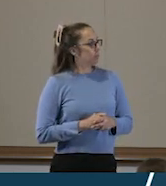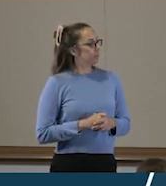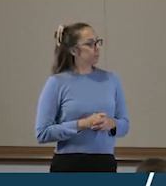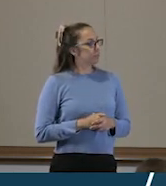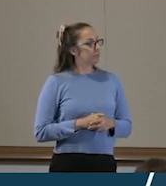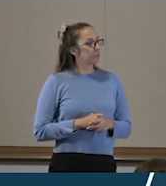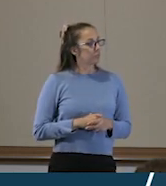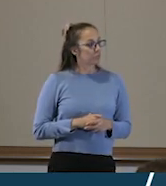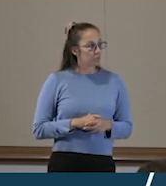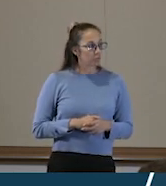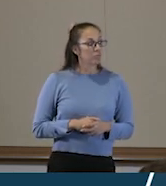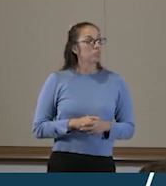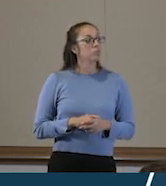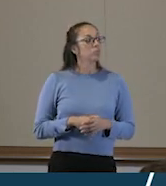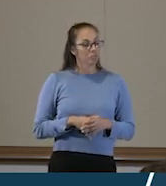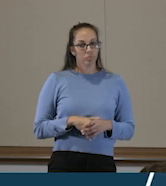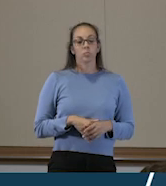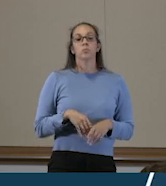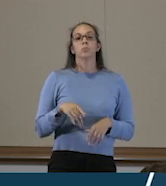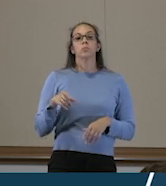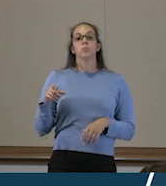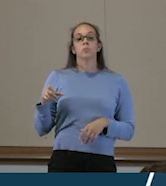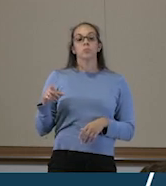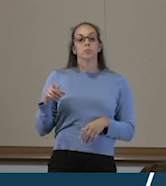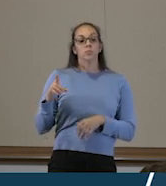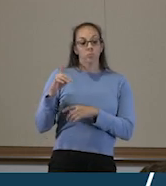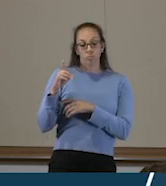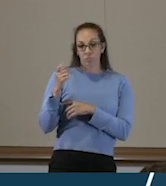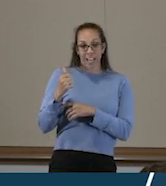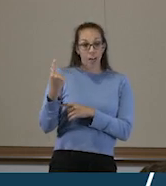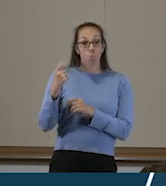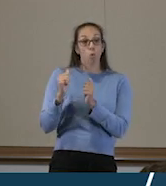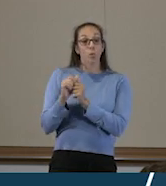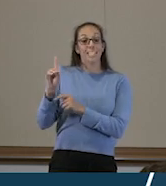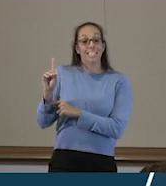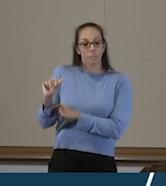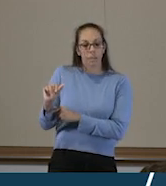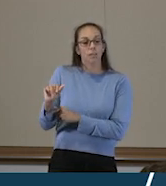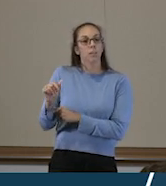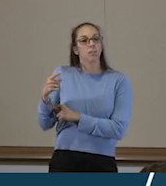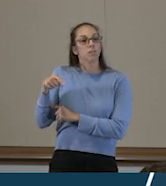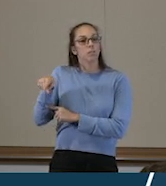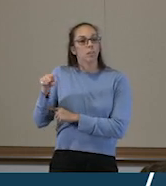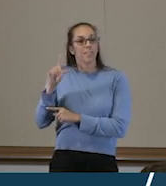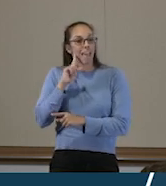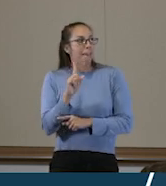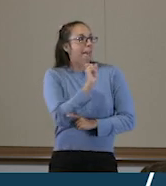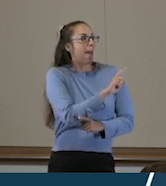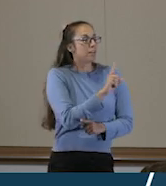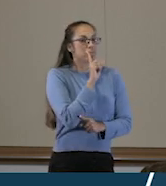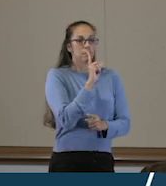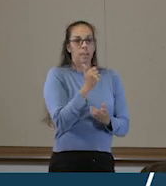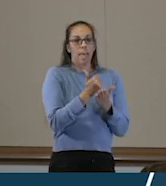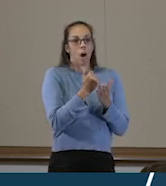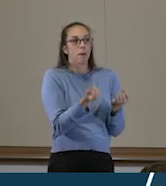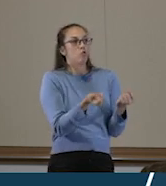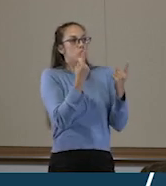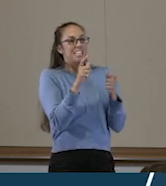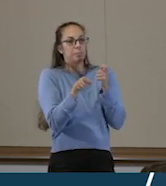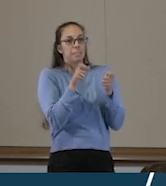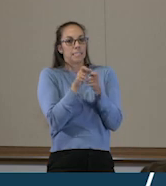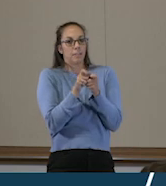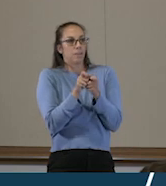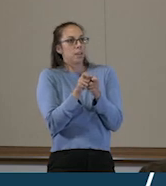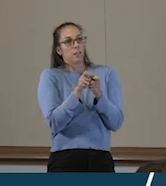help the individual with a disability understand the meaning and significance of a decision, weigh the pros and cons, understand the gravity